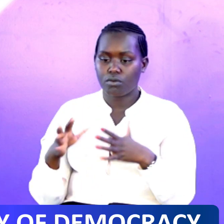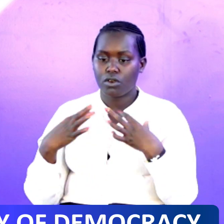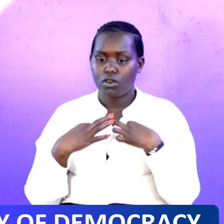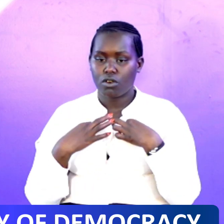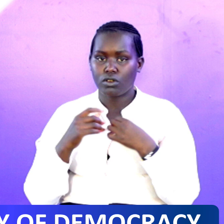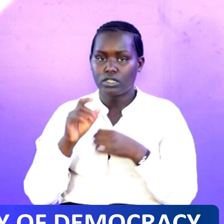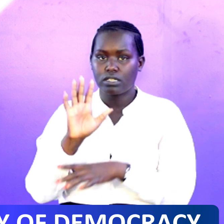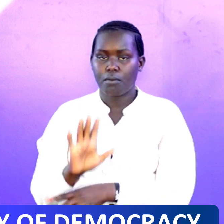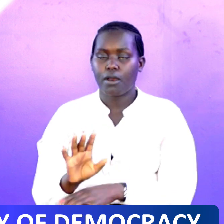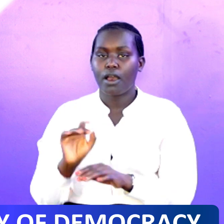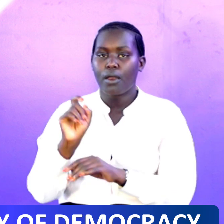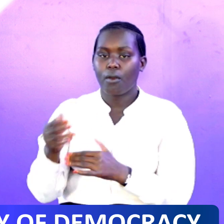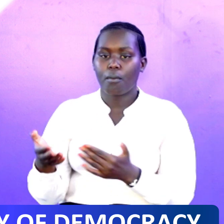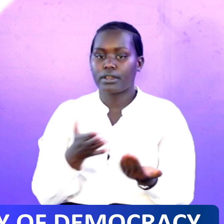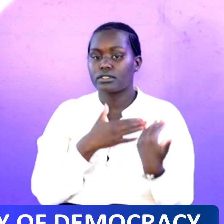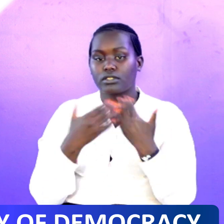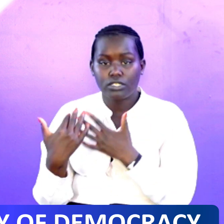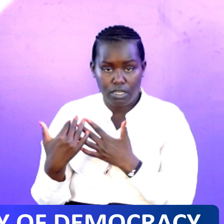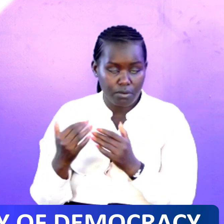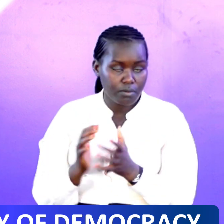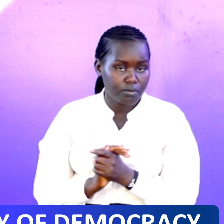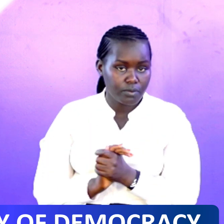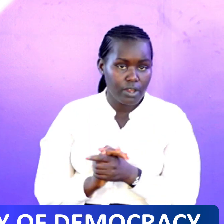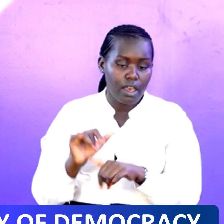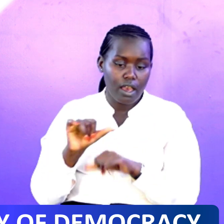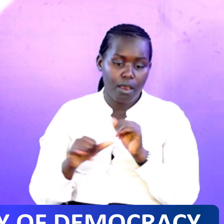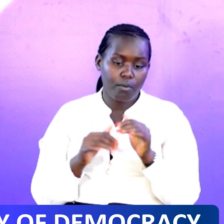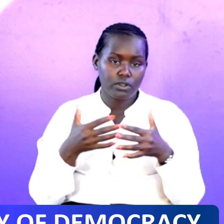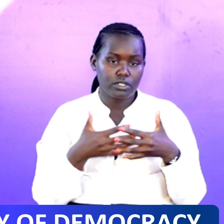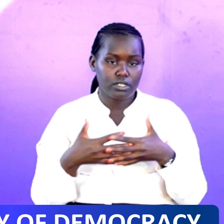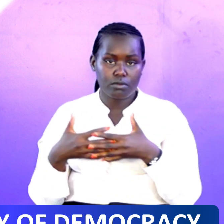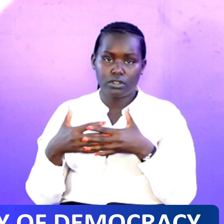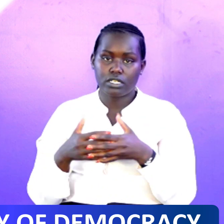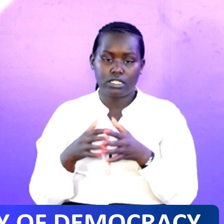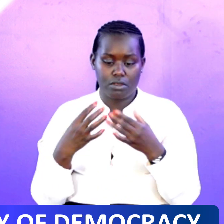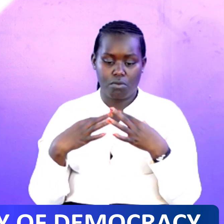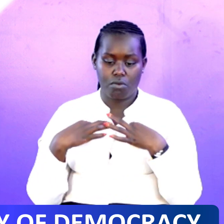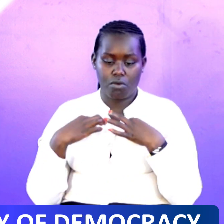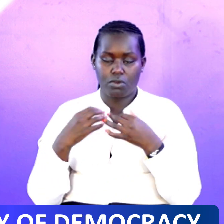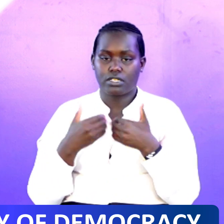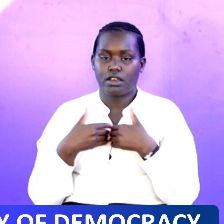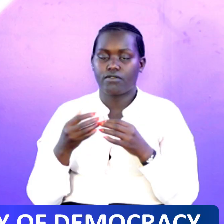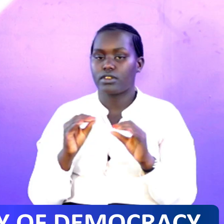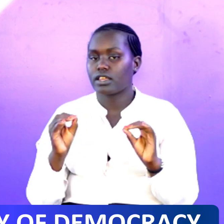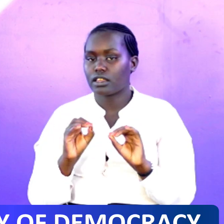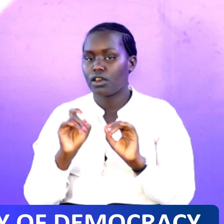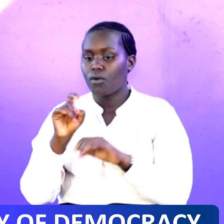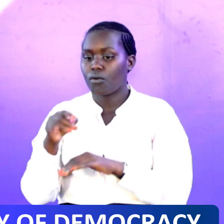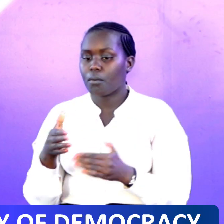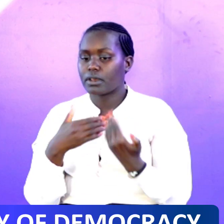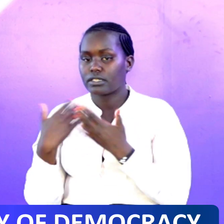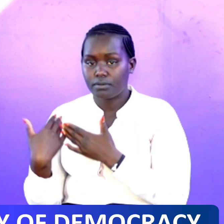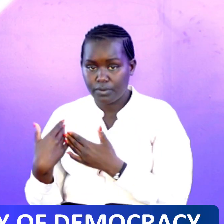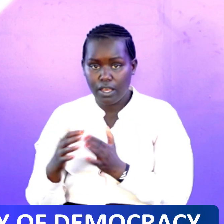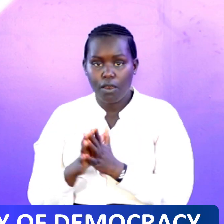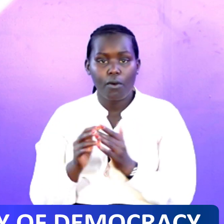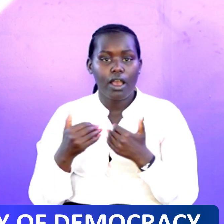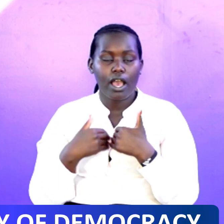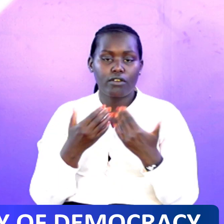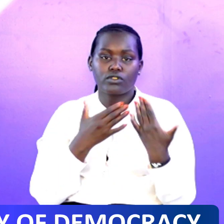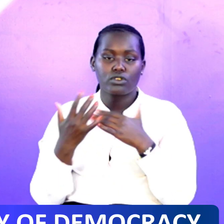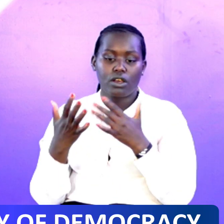must shower. So on democracy, tulishatoa nguo. So we must take the shower. We just have to take the